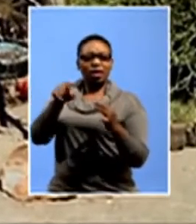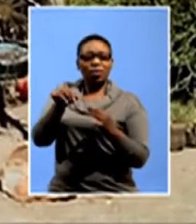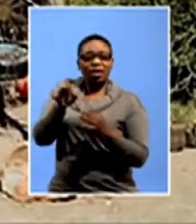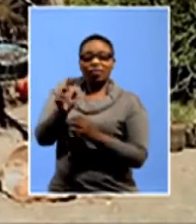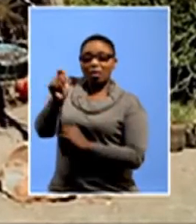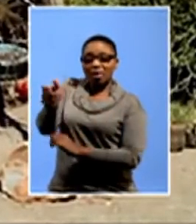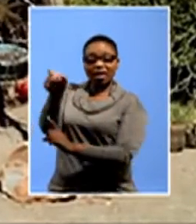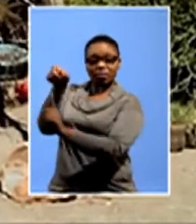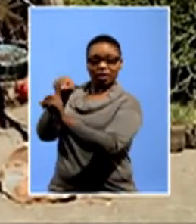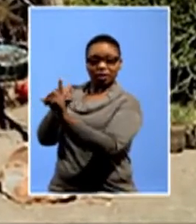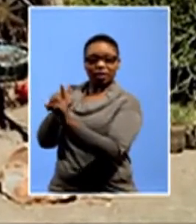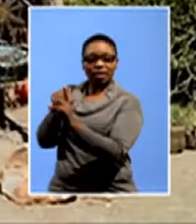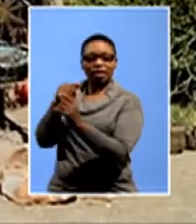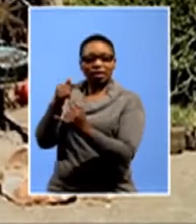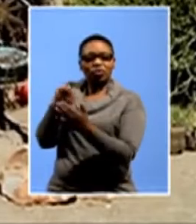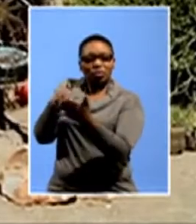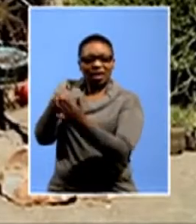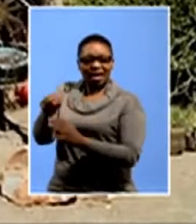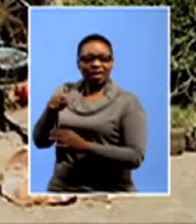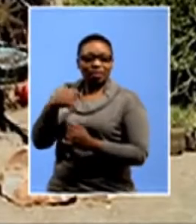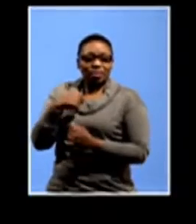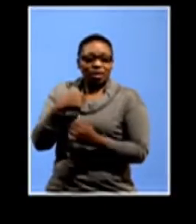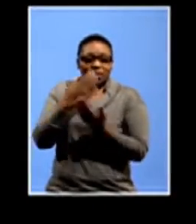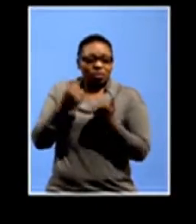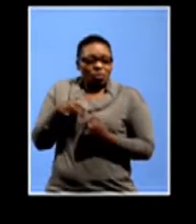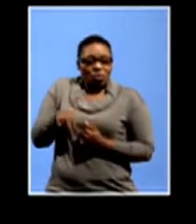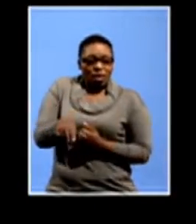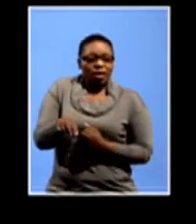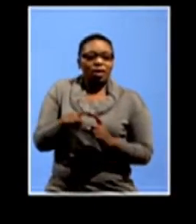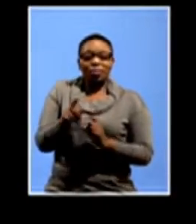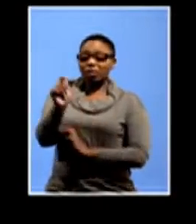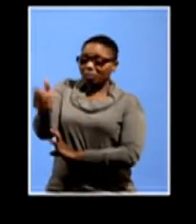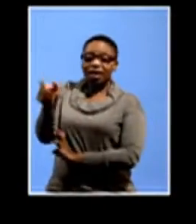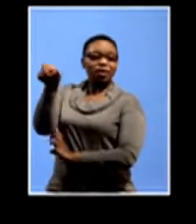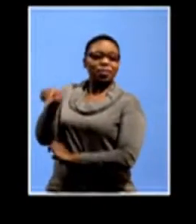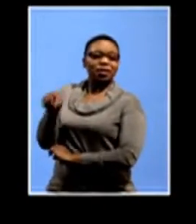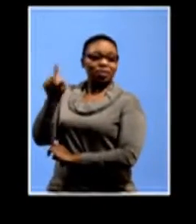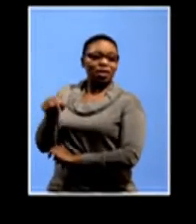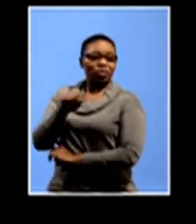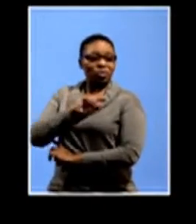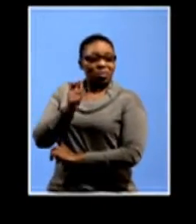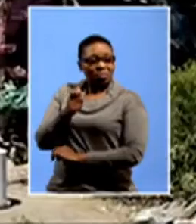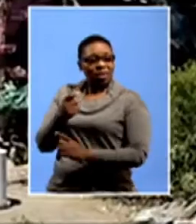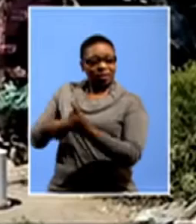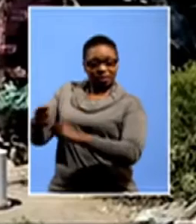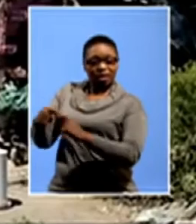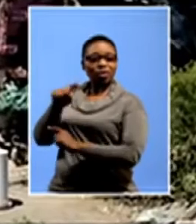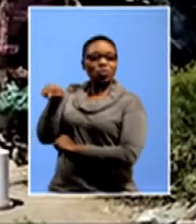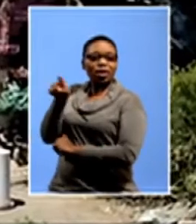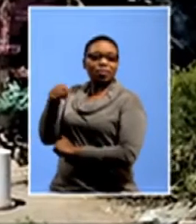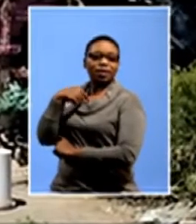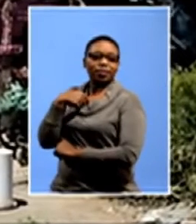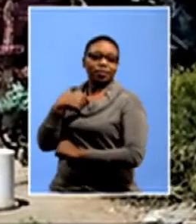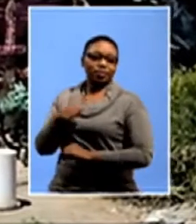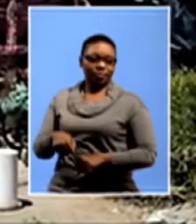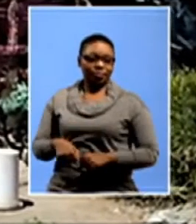maar het is oud draad. Dan moet je hier nog betalen voor een stukje draad voor je brengen, want ik kan niet draad lopen, ik moet betalen. Ik die geldje